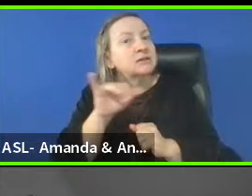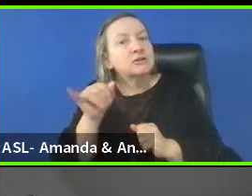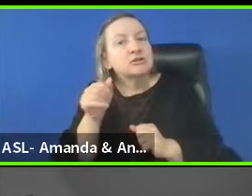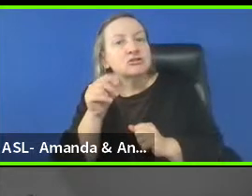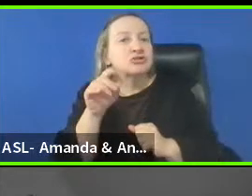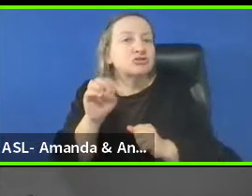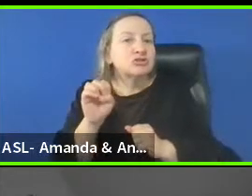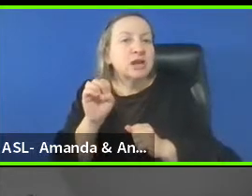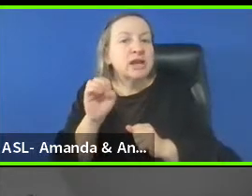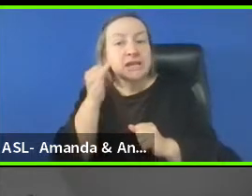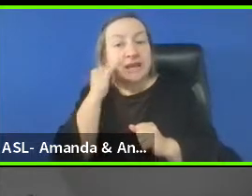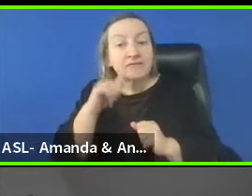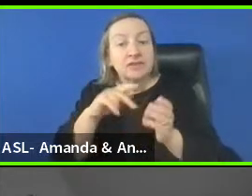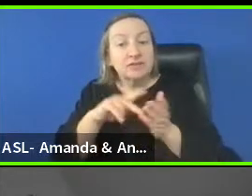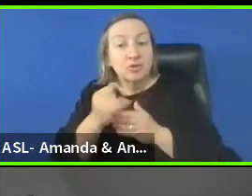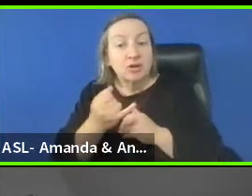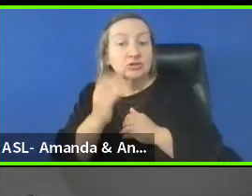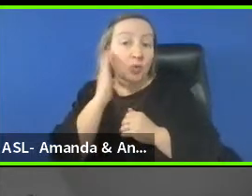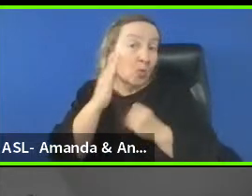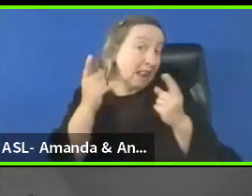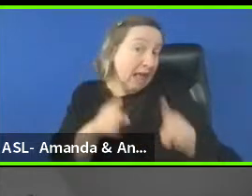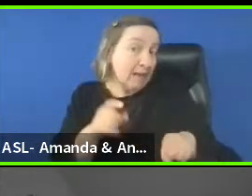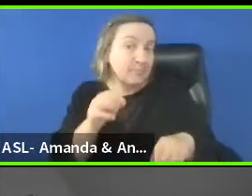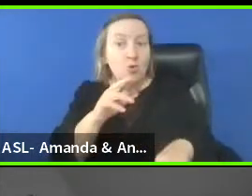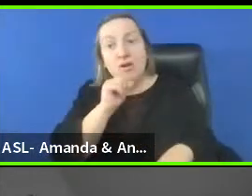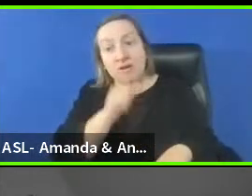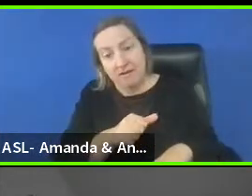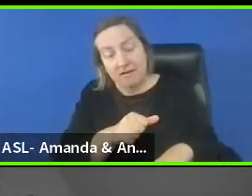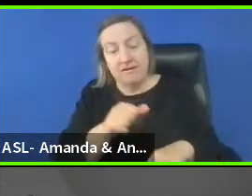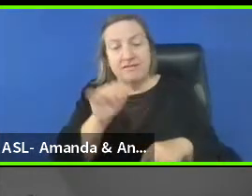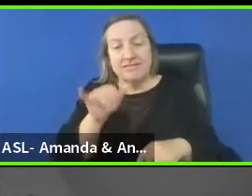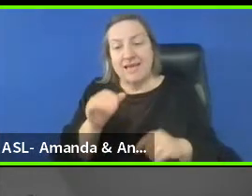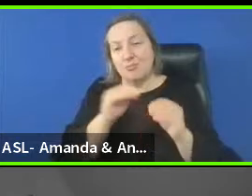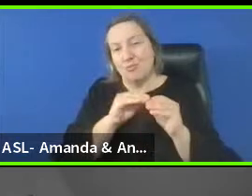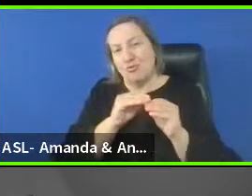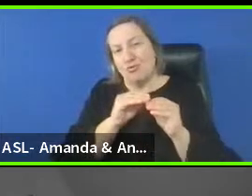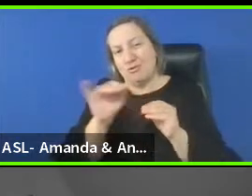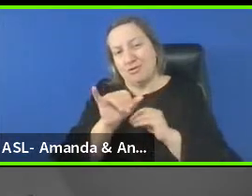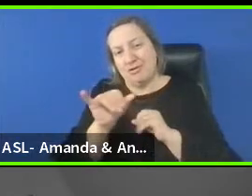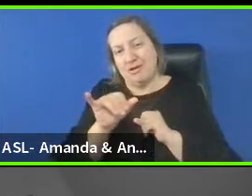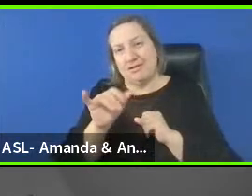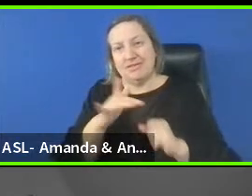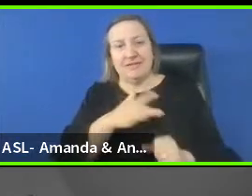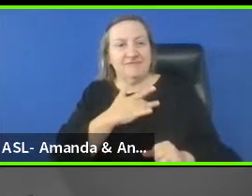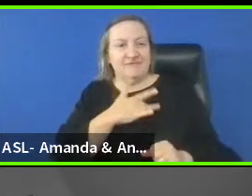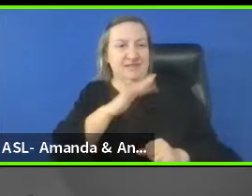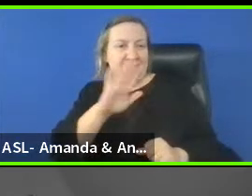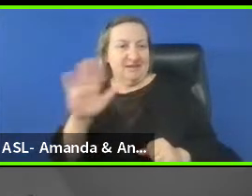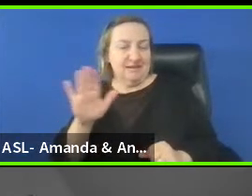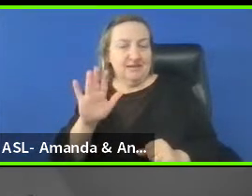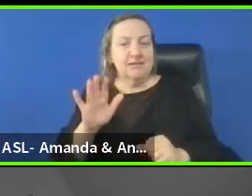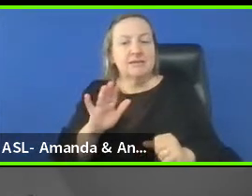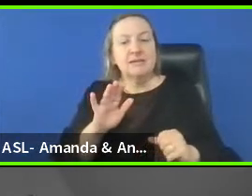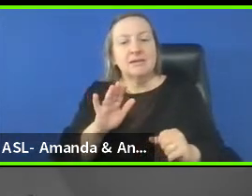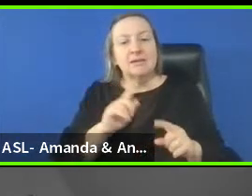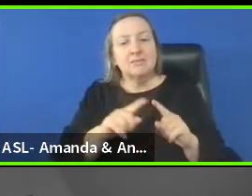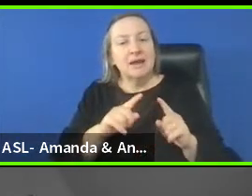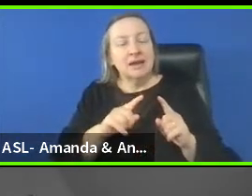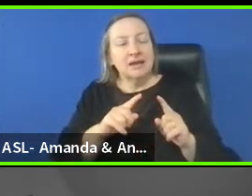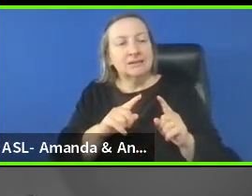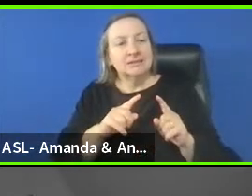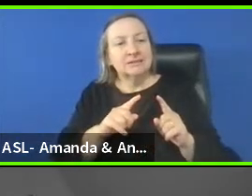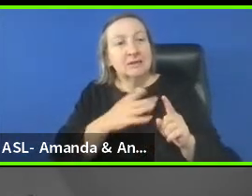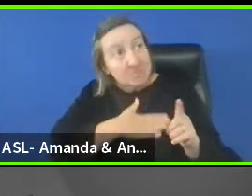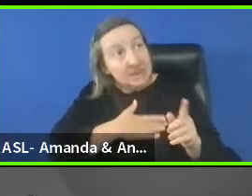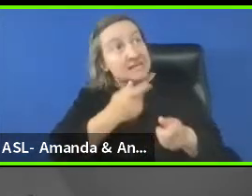jadedness to whether or not this project will actually happen. That was kind of the sentiment, but it was paired with please